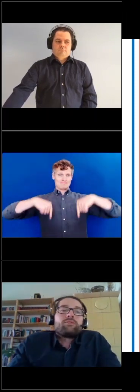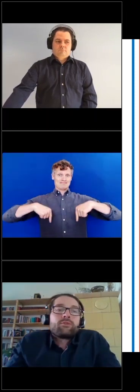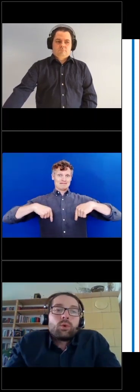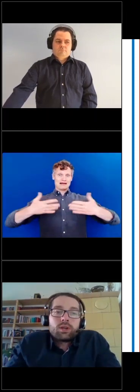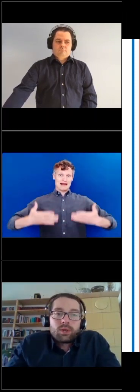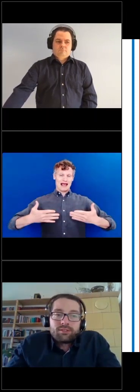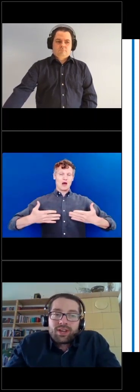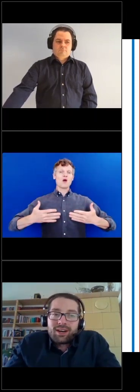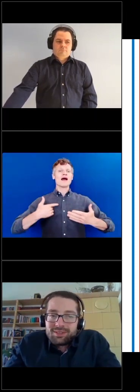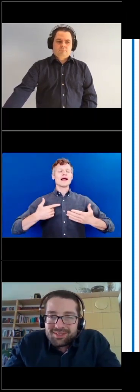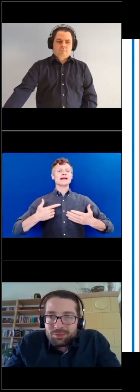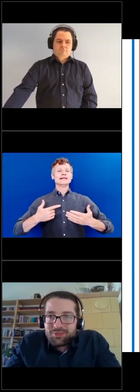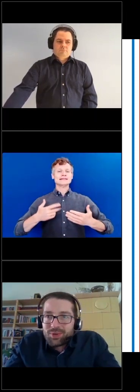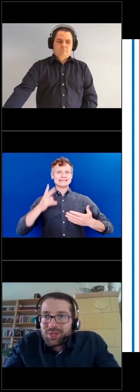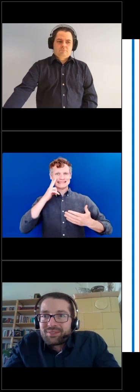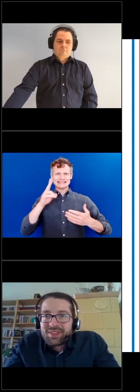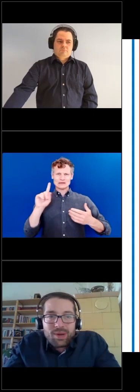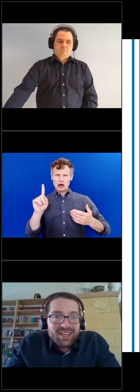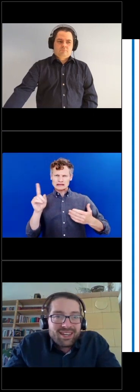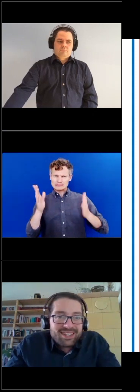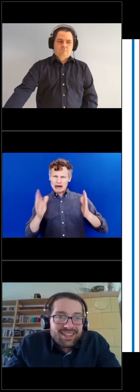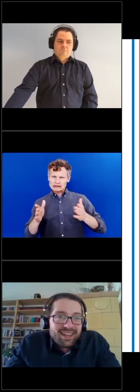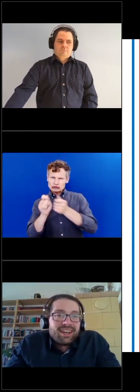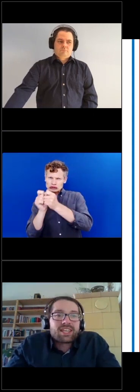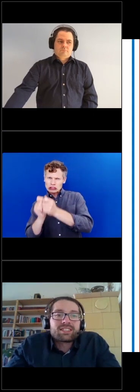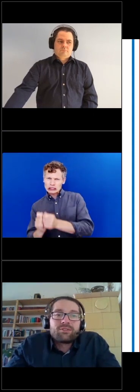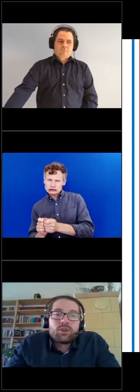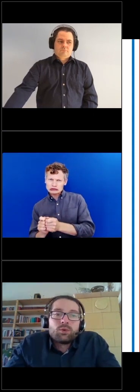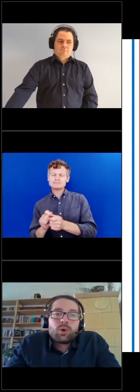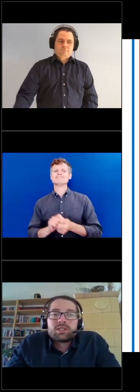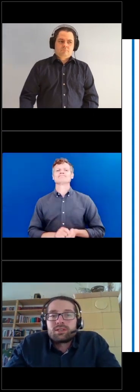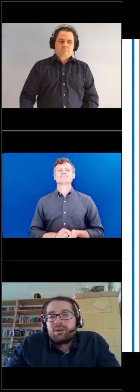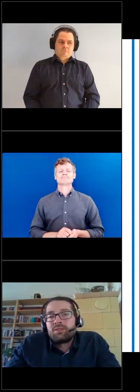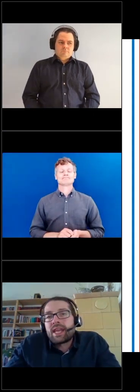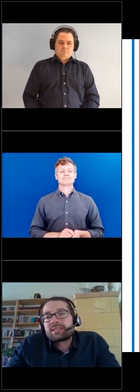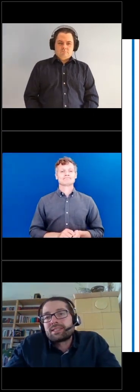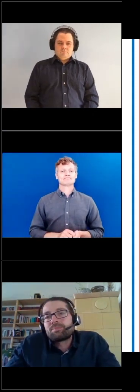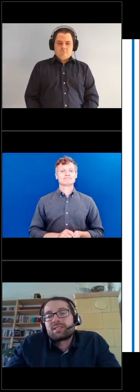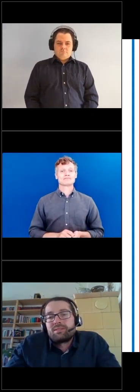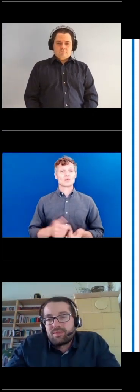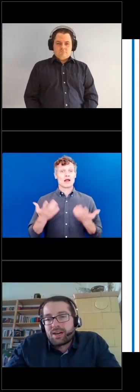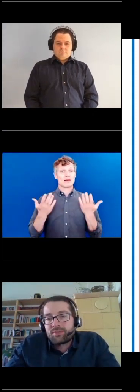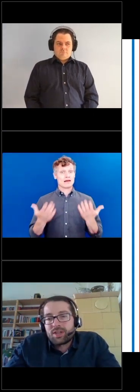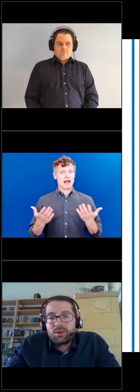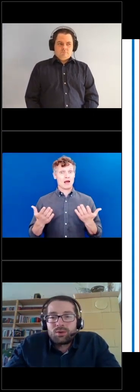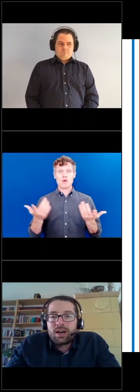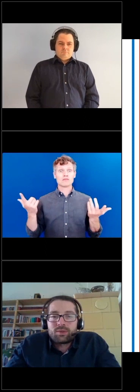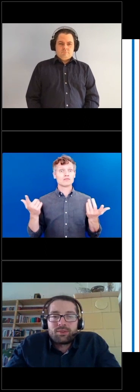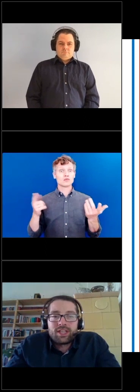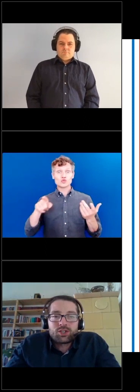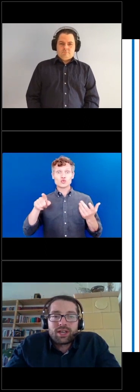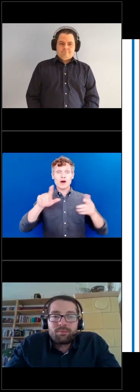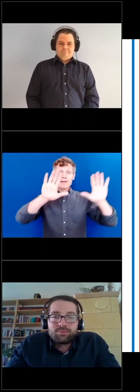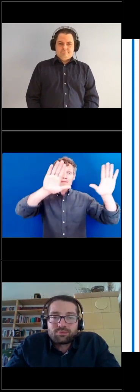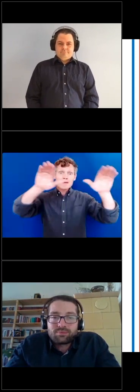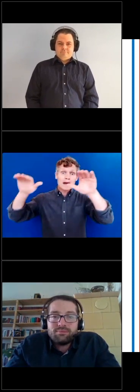But before you leave now, so before you leave the webinar, just a few words on the next steps after we